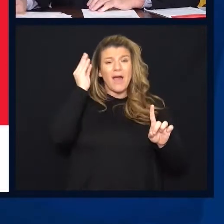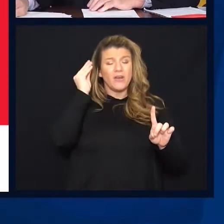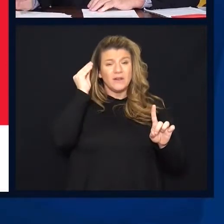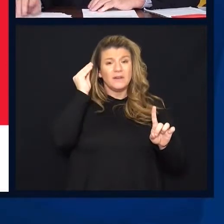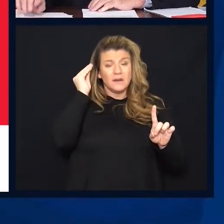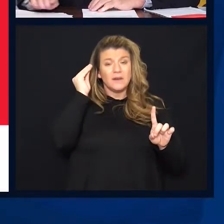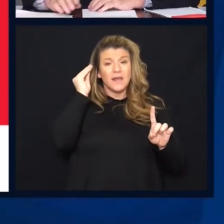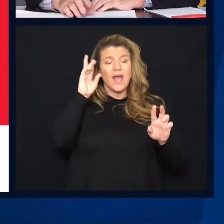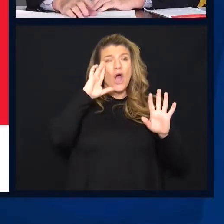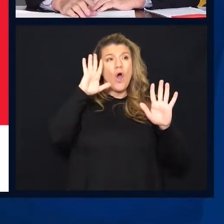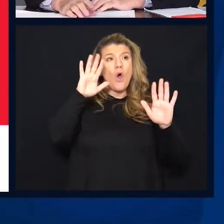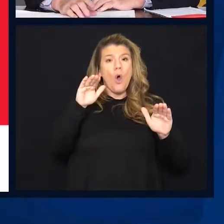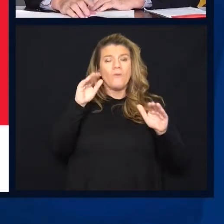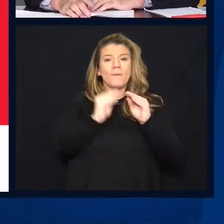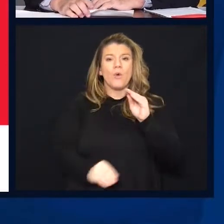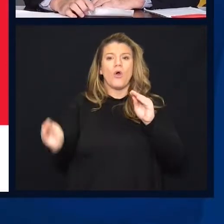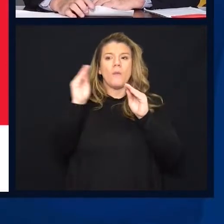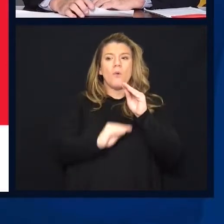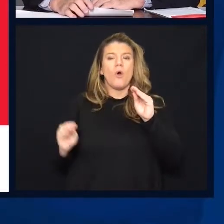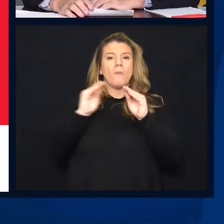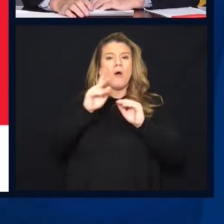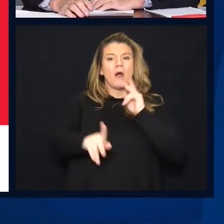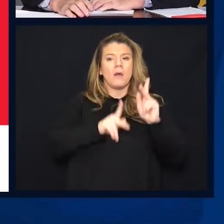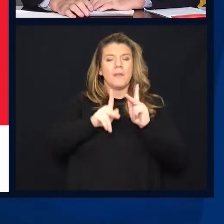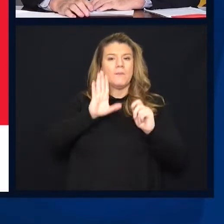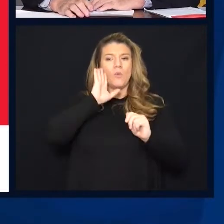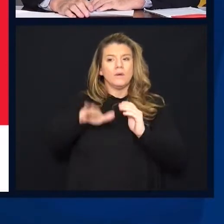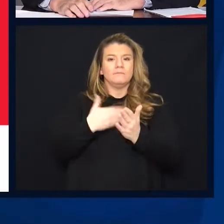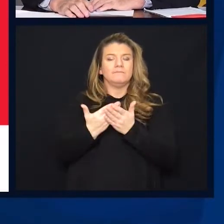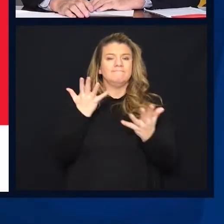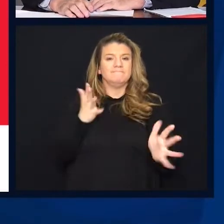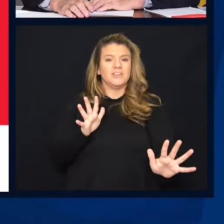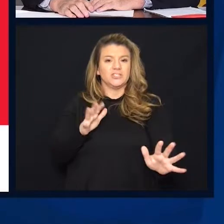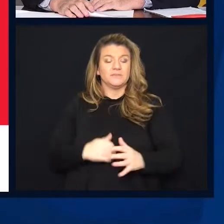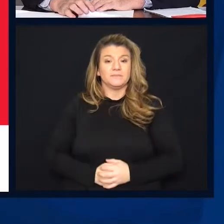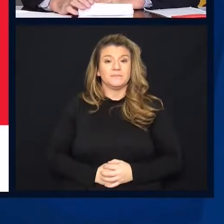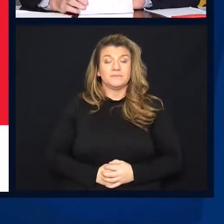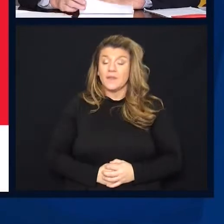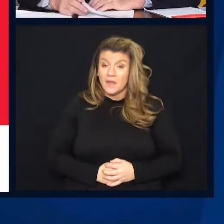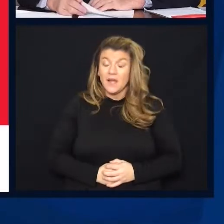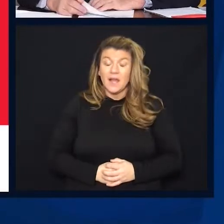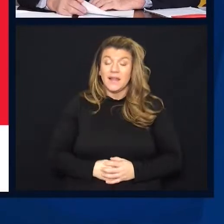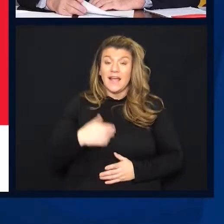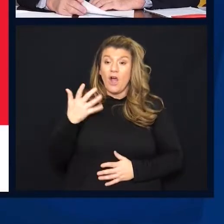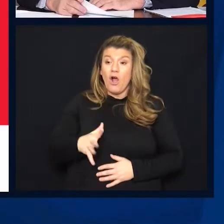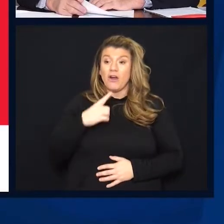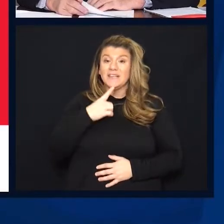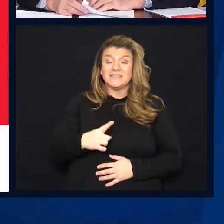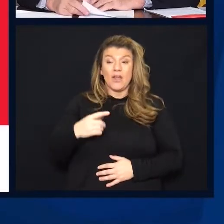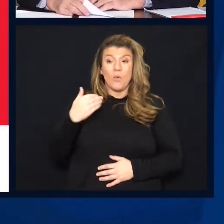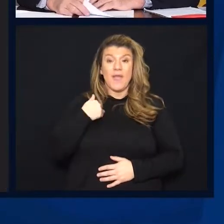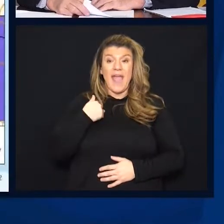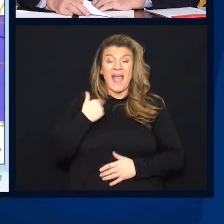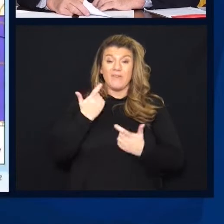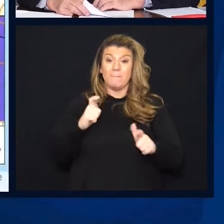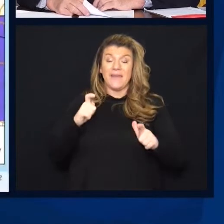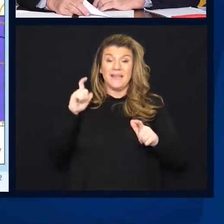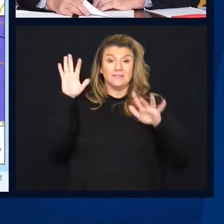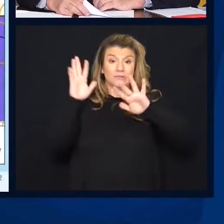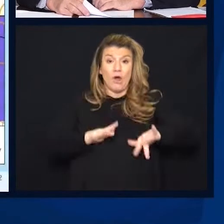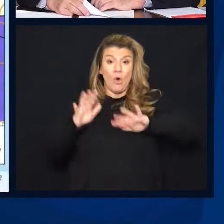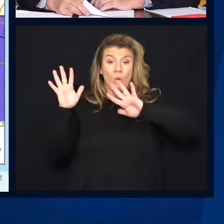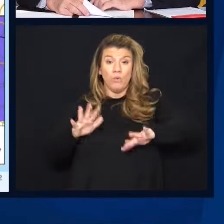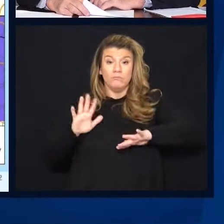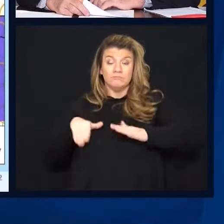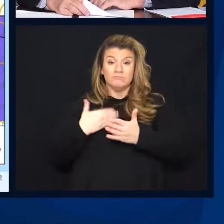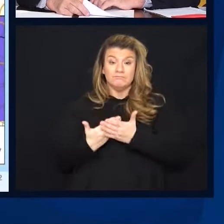and hopefully more and more and more people will get across the finish line there. Like I said just a minute ago, we've got a big storm coming.